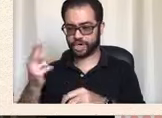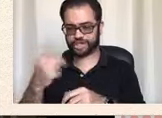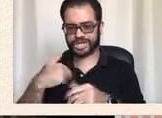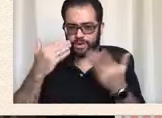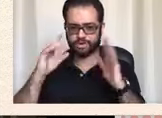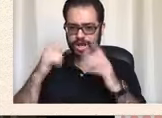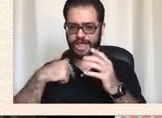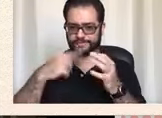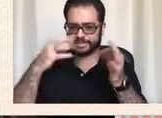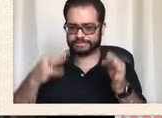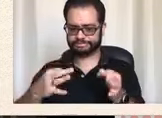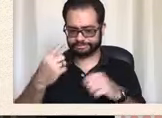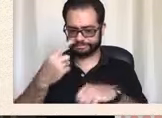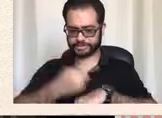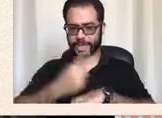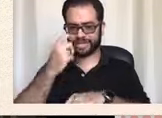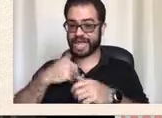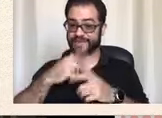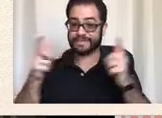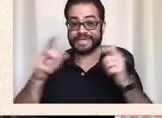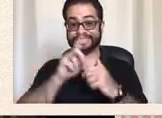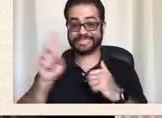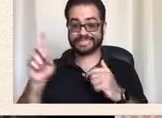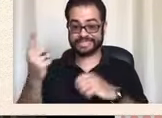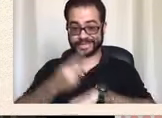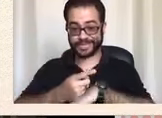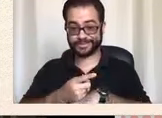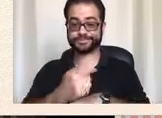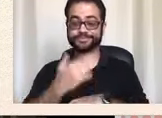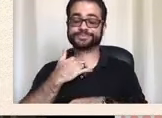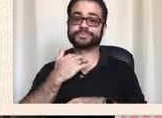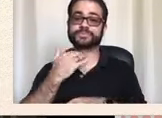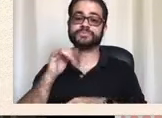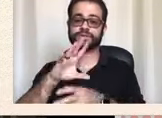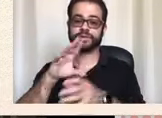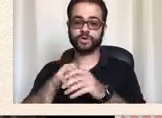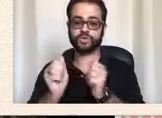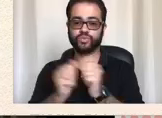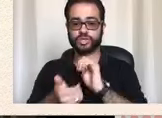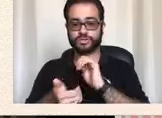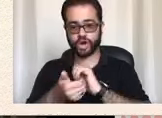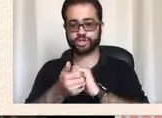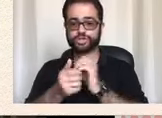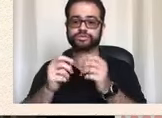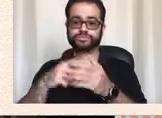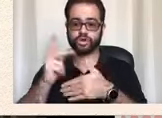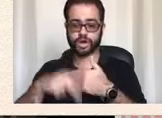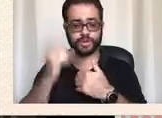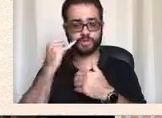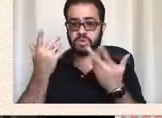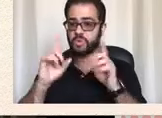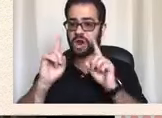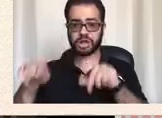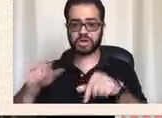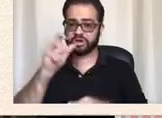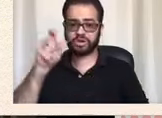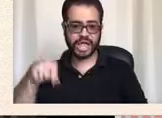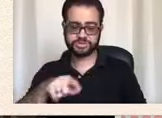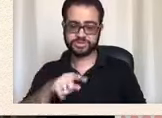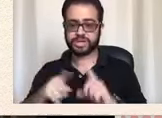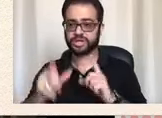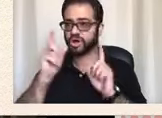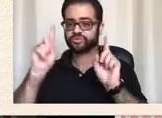there's big DD Day, and that is part of the partners program that you get to go. If you don't want to go, you don't have to go to